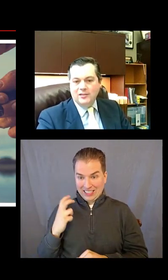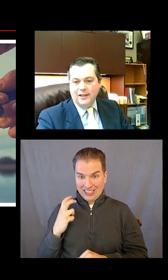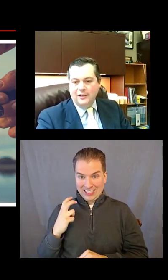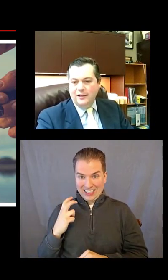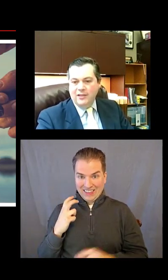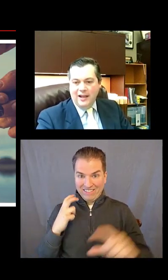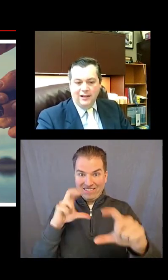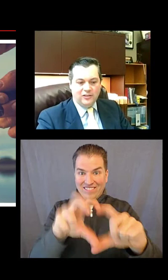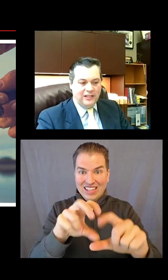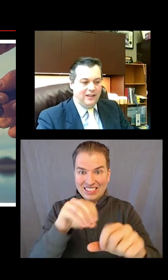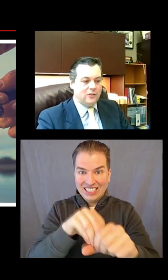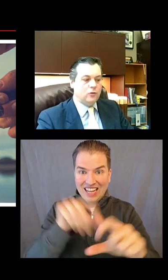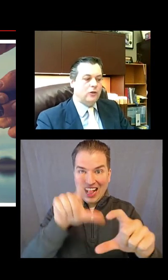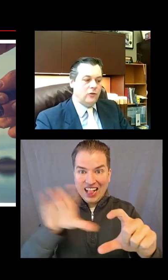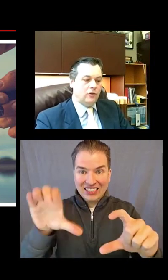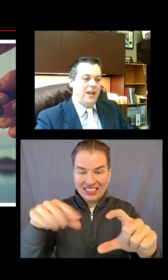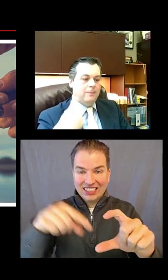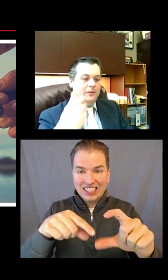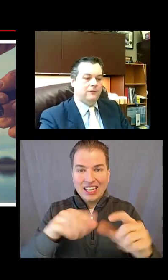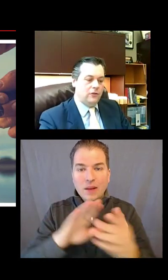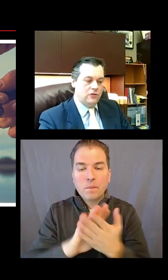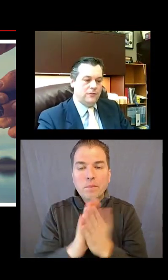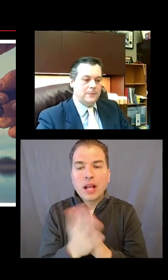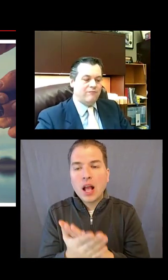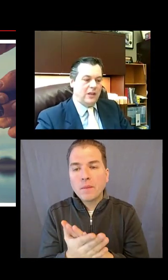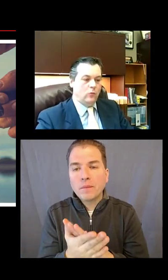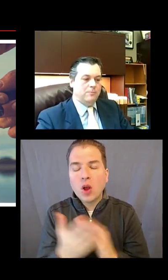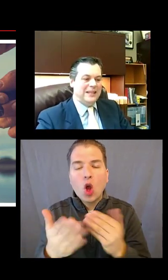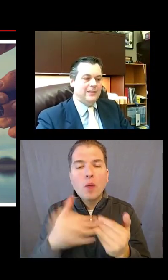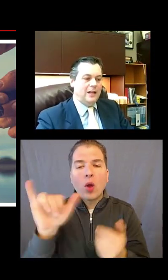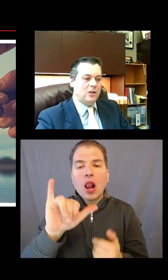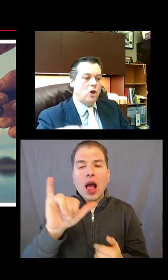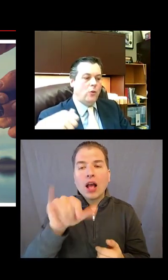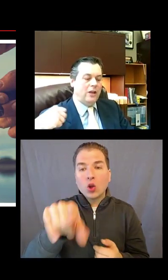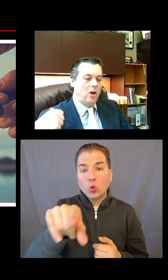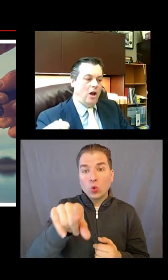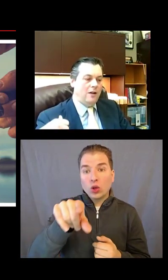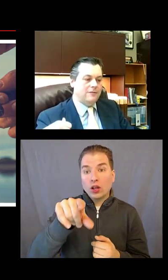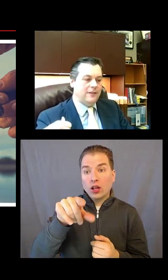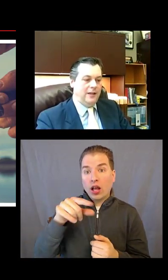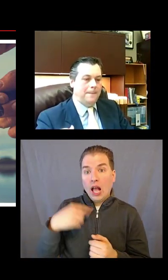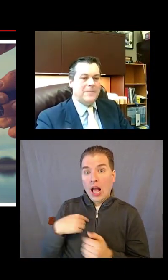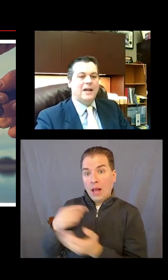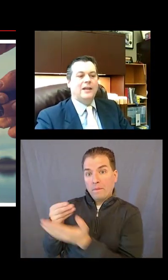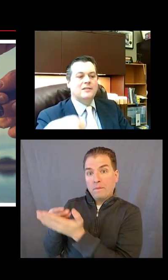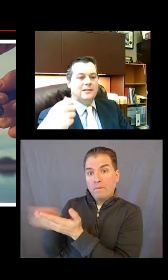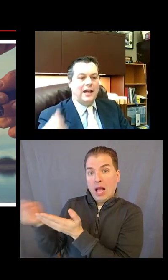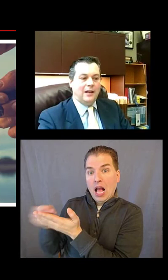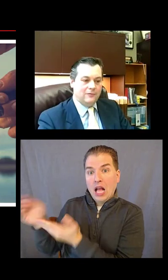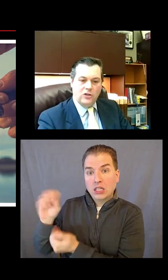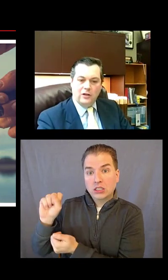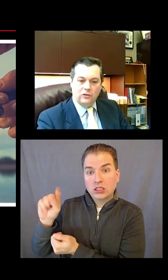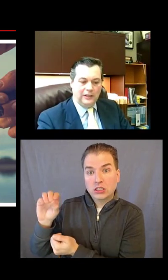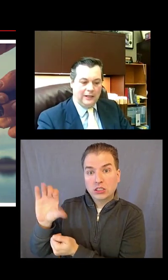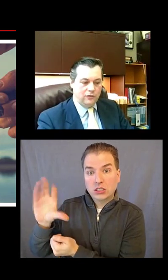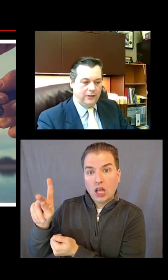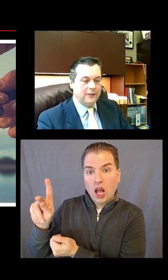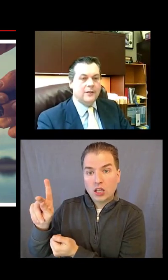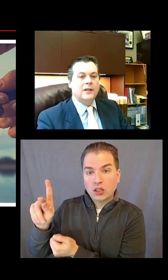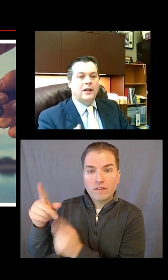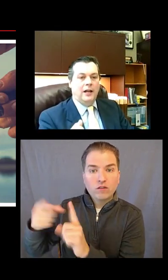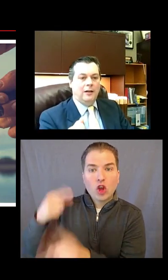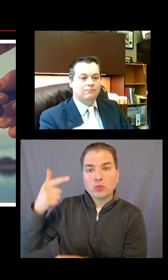an asset of the LLC. That's sort of your capital infusion. It would be like going off and buying stock of General